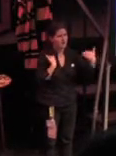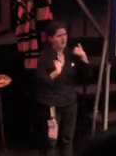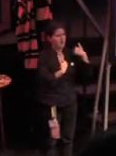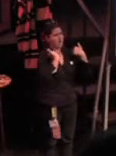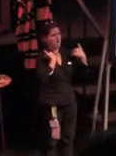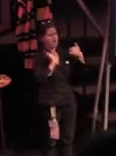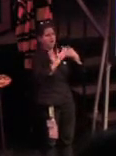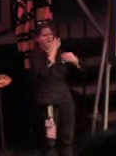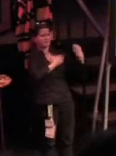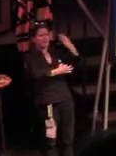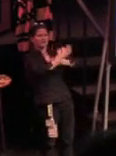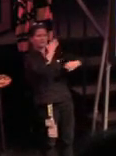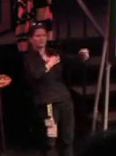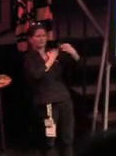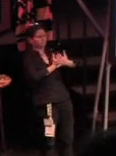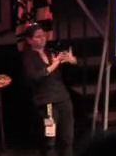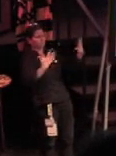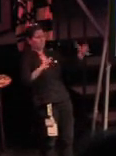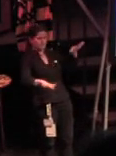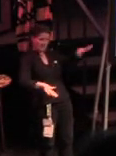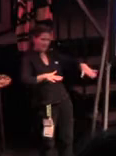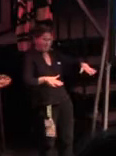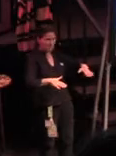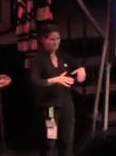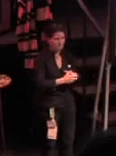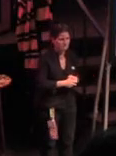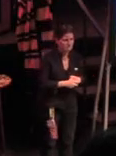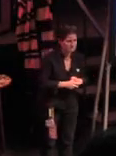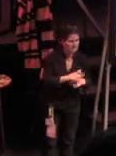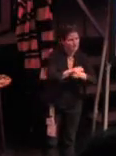coming, you know? And almost it becoming like the safety thing.